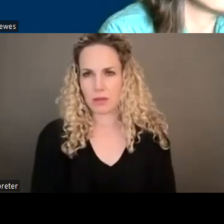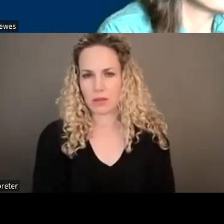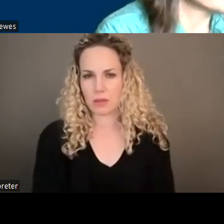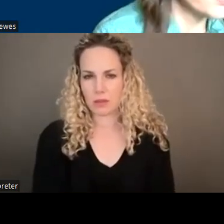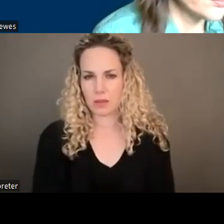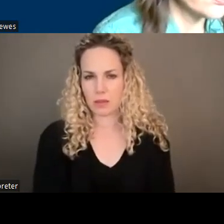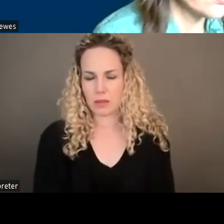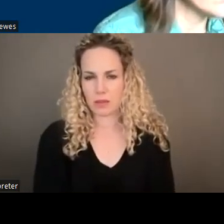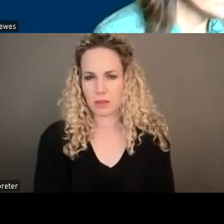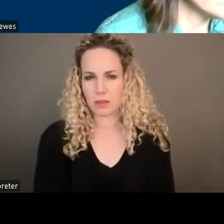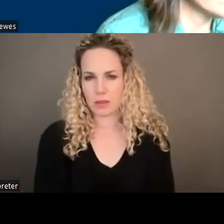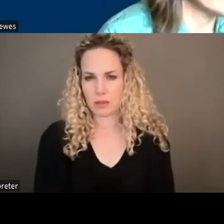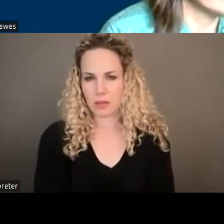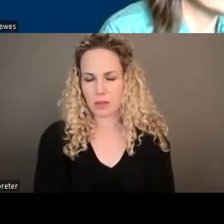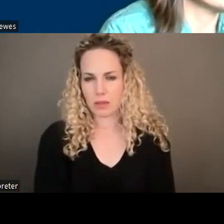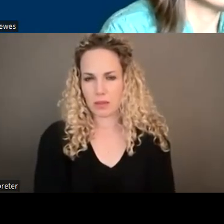SDSS.ca.gov.